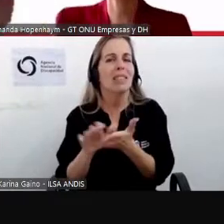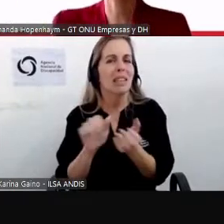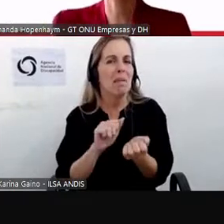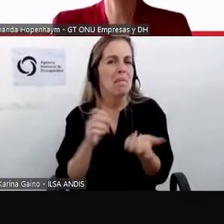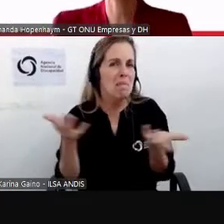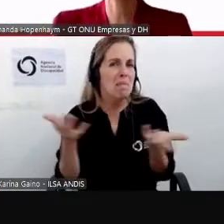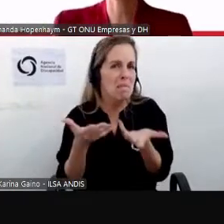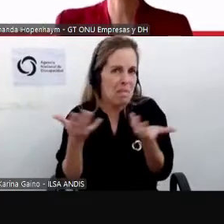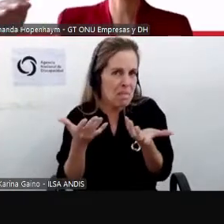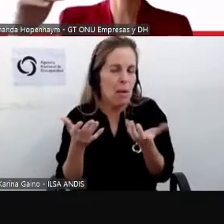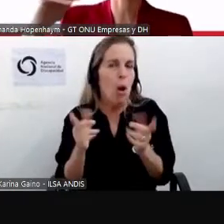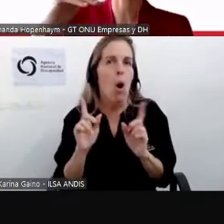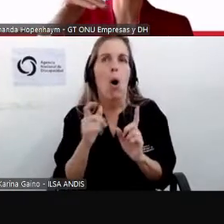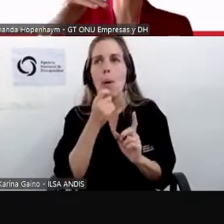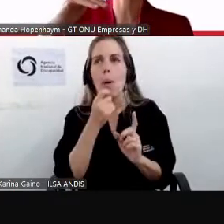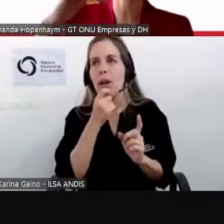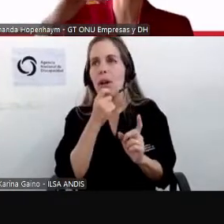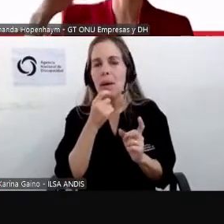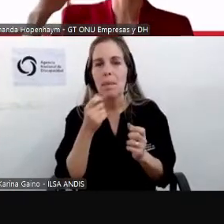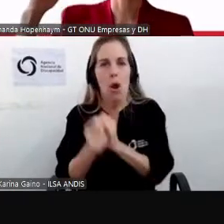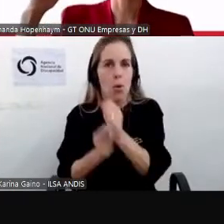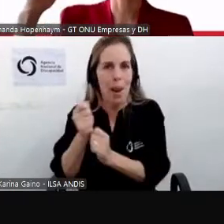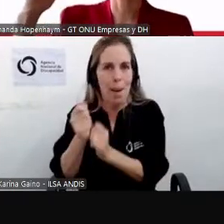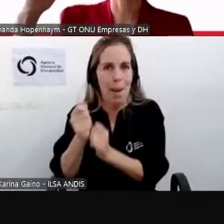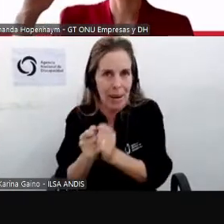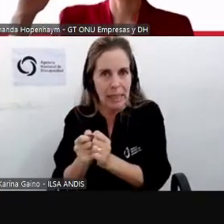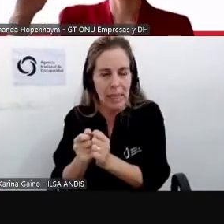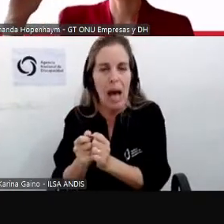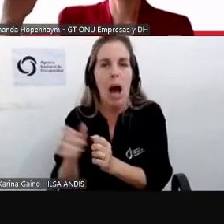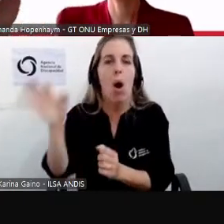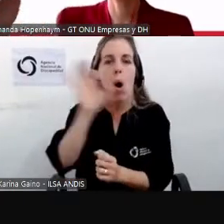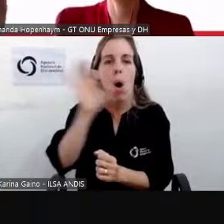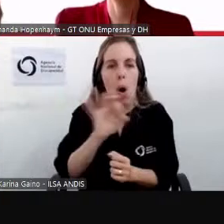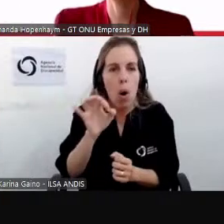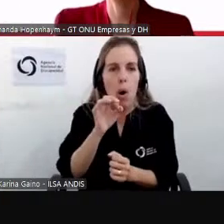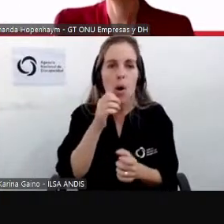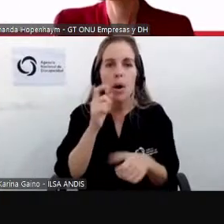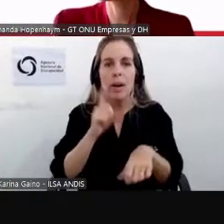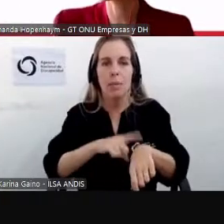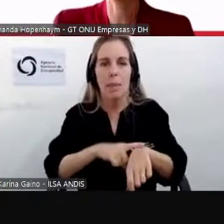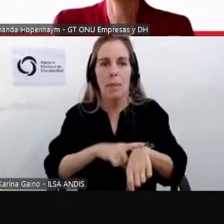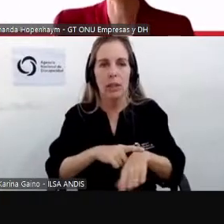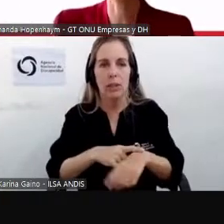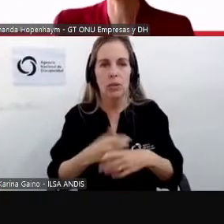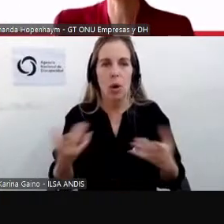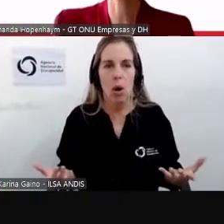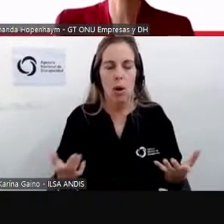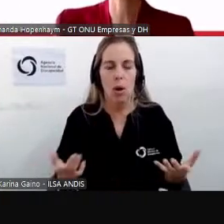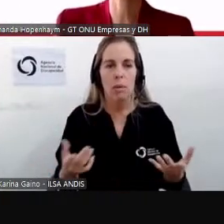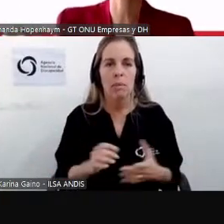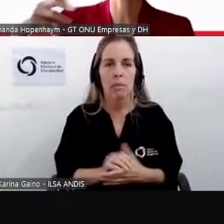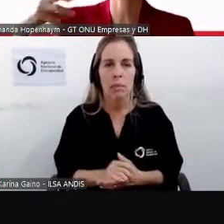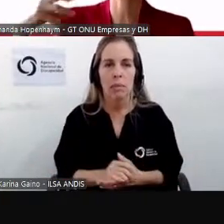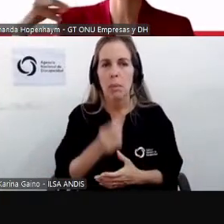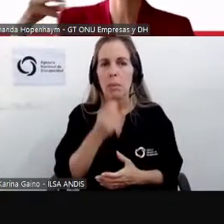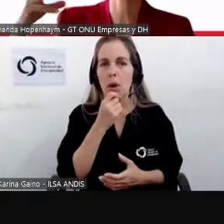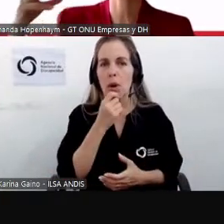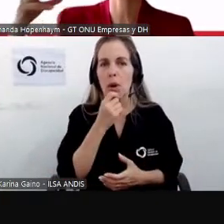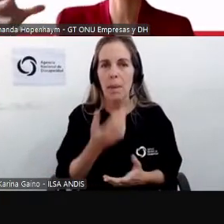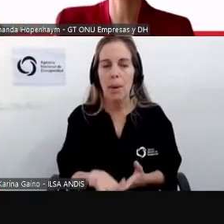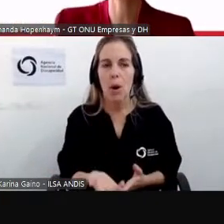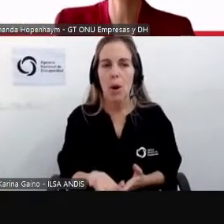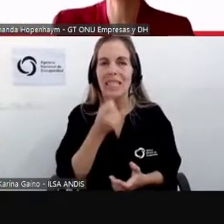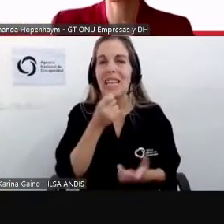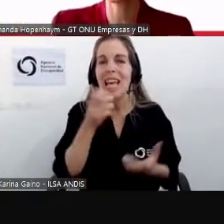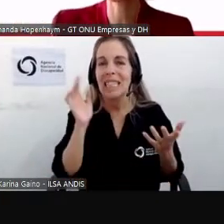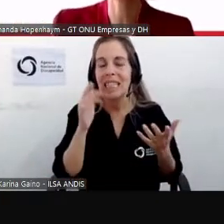prevention plans. We need to allow adequate time in order for these concerns to be voiced and to receive additional proposals so that these measures can be adequately informed.